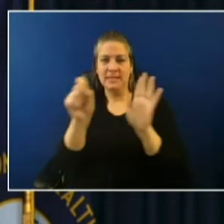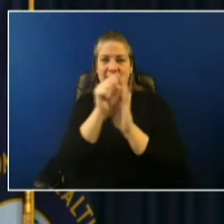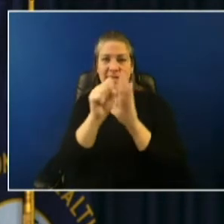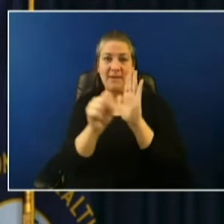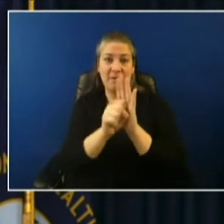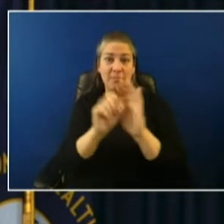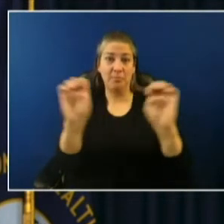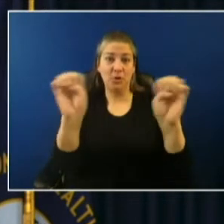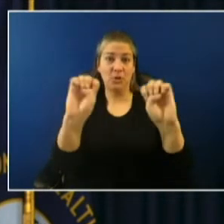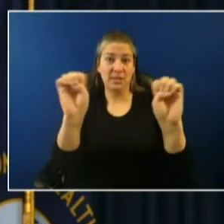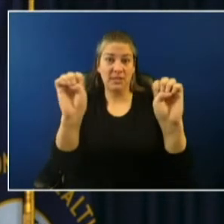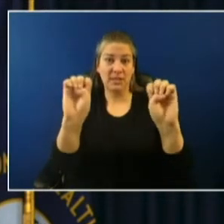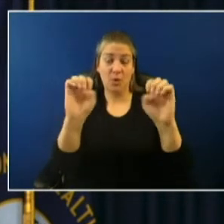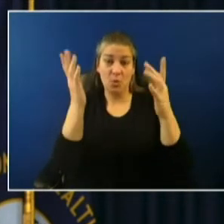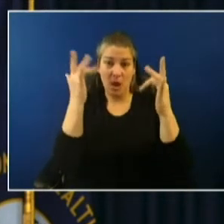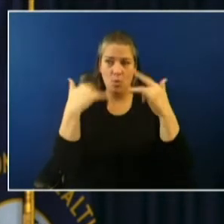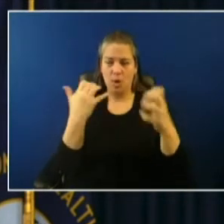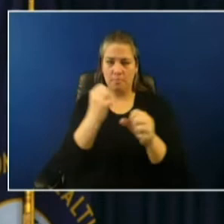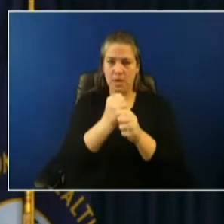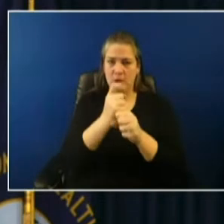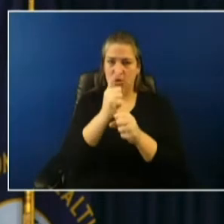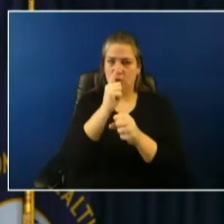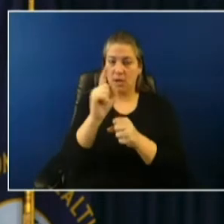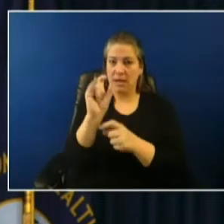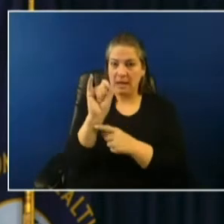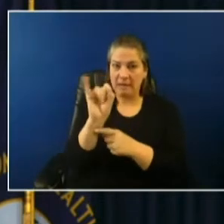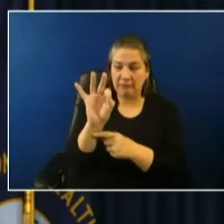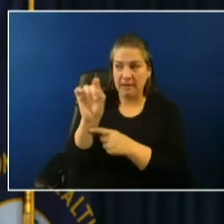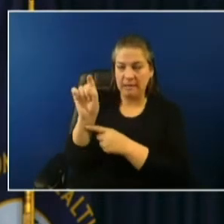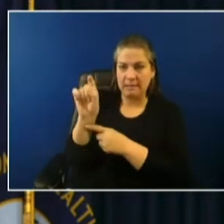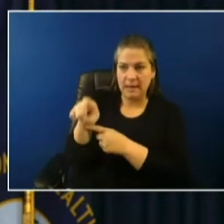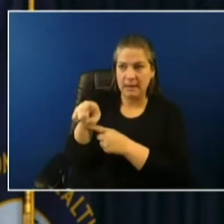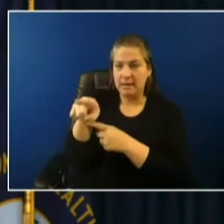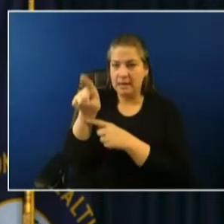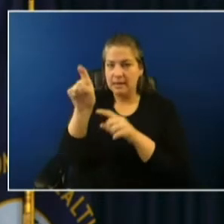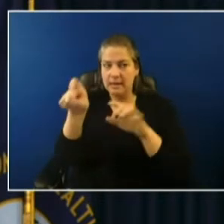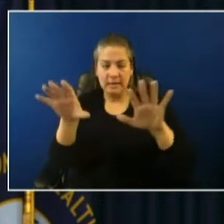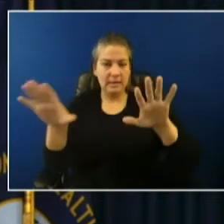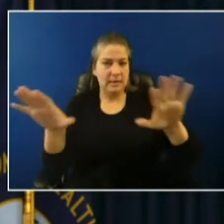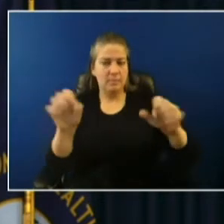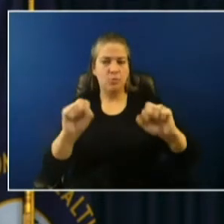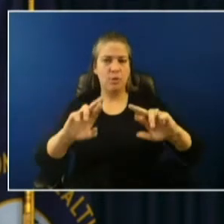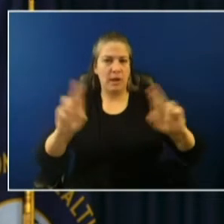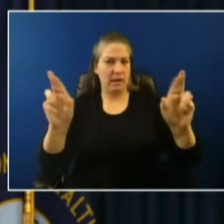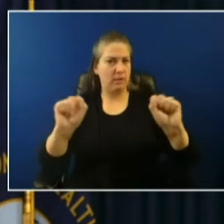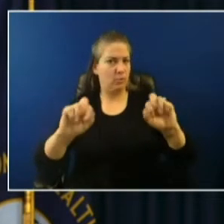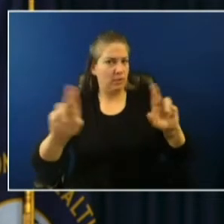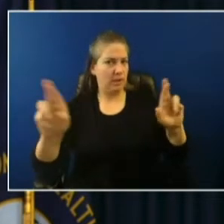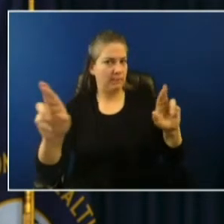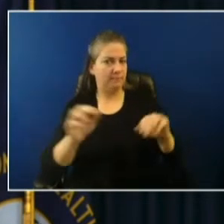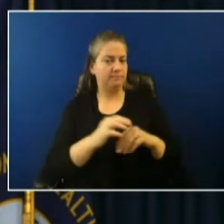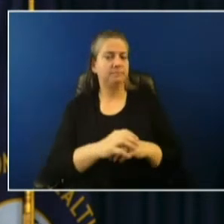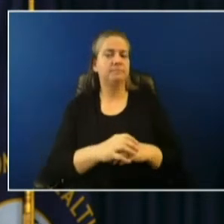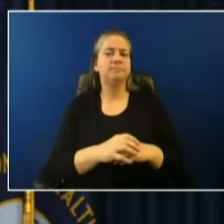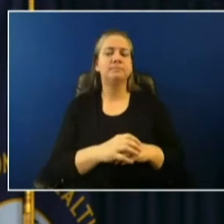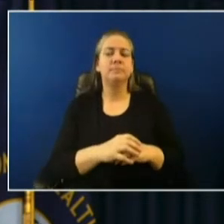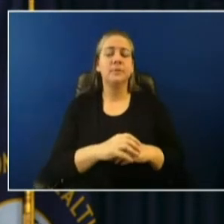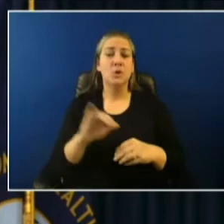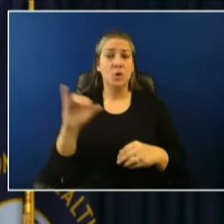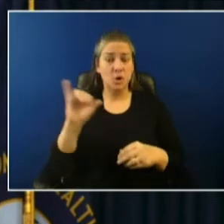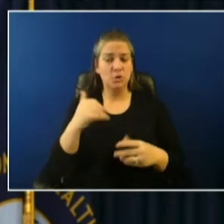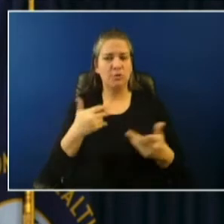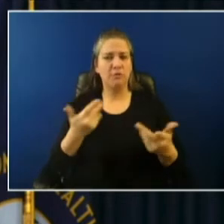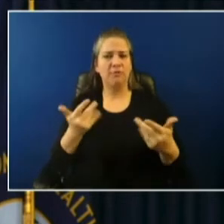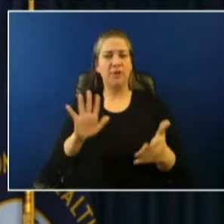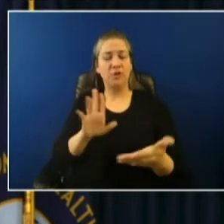assets, especially to help people that might be stranded. We also have signed a price